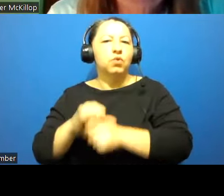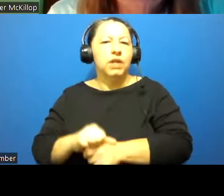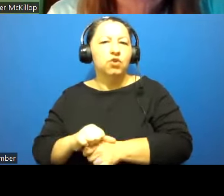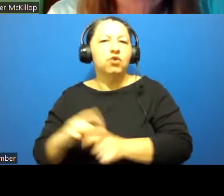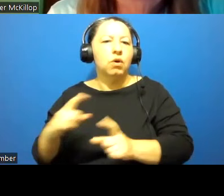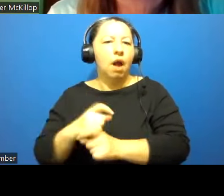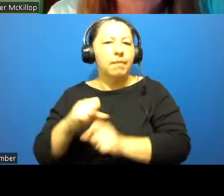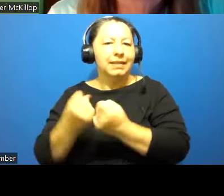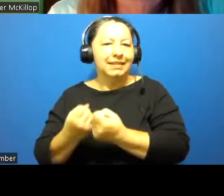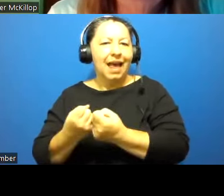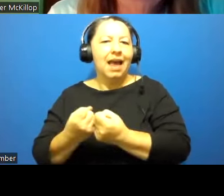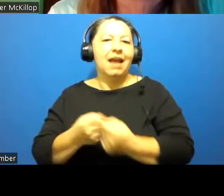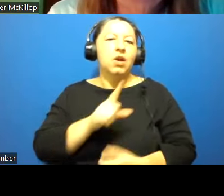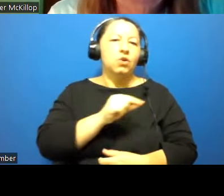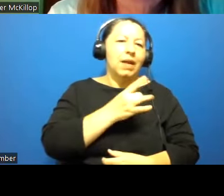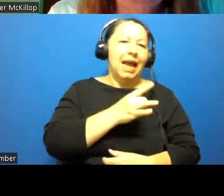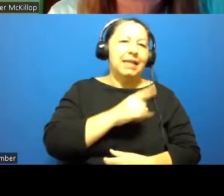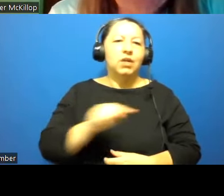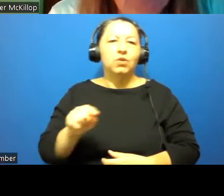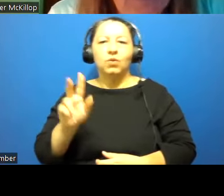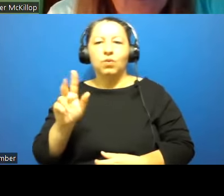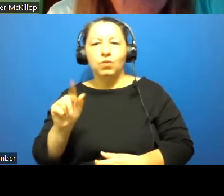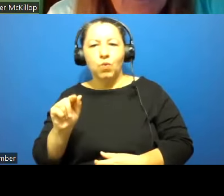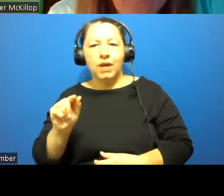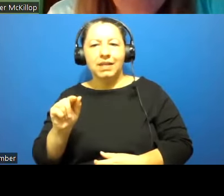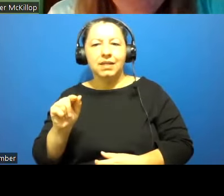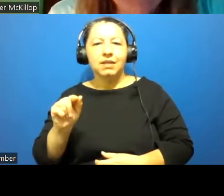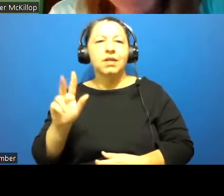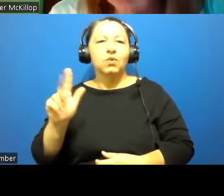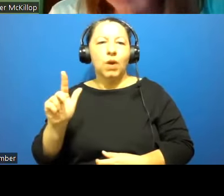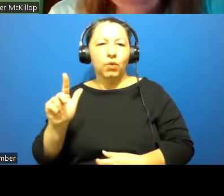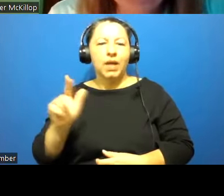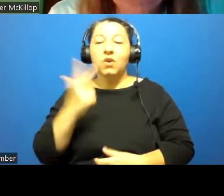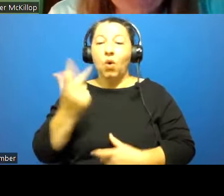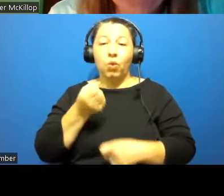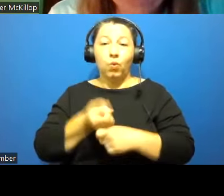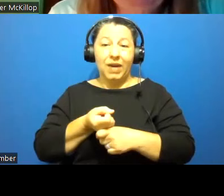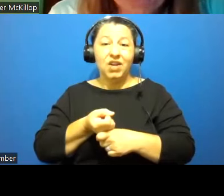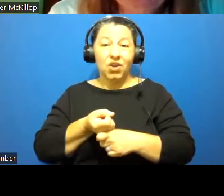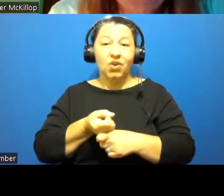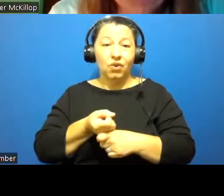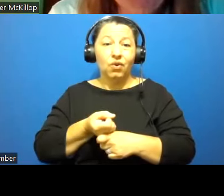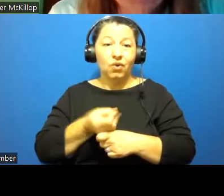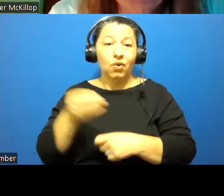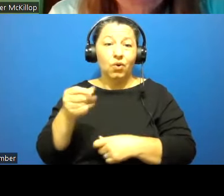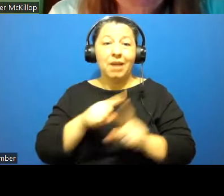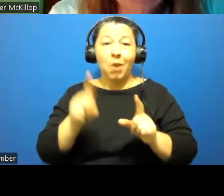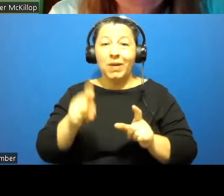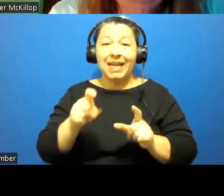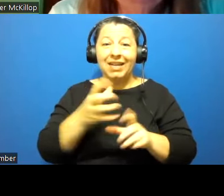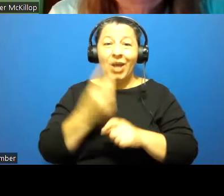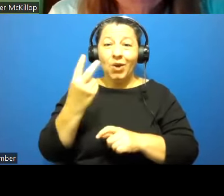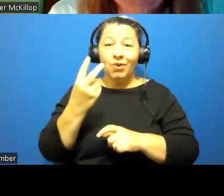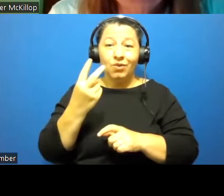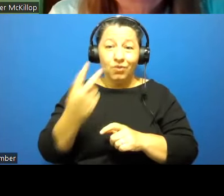Society, 2018 to 2023. It's a 3-year grant, but we had to get 2 extensions. Year 1 was